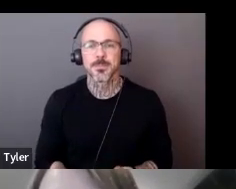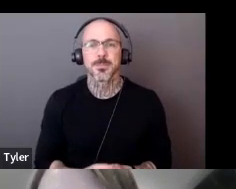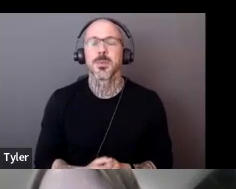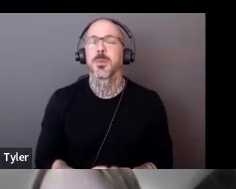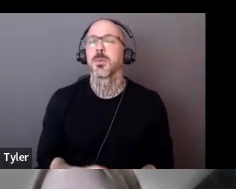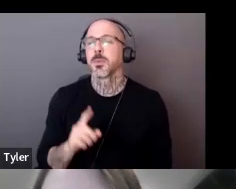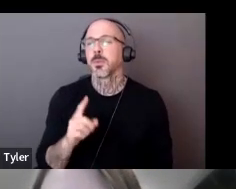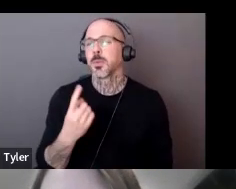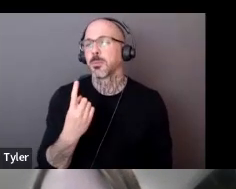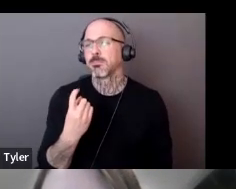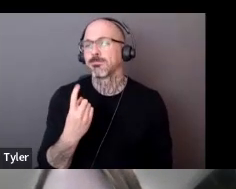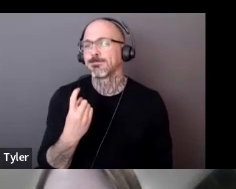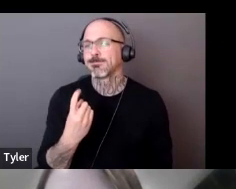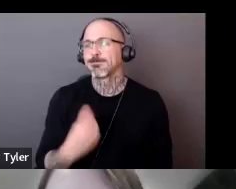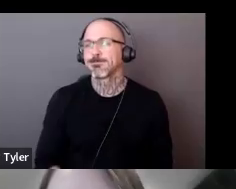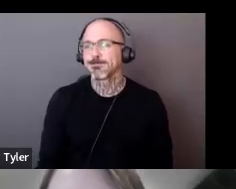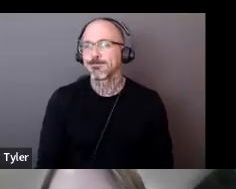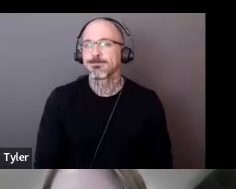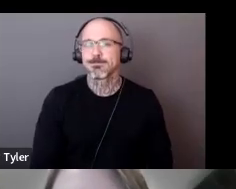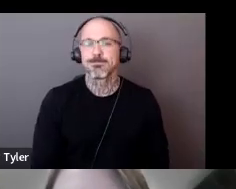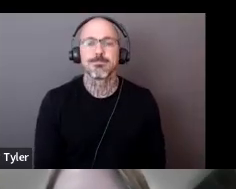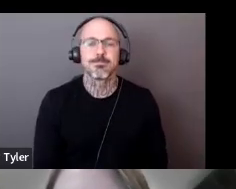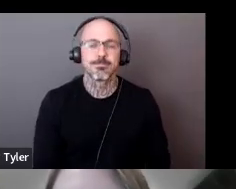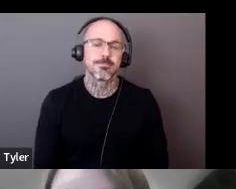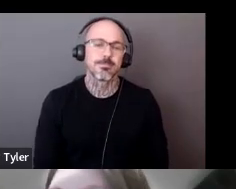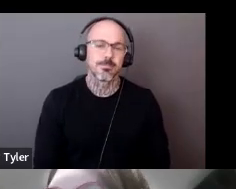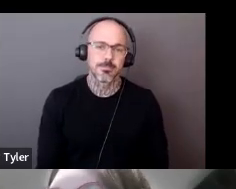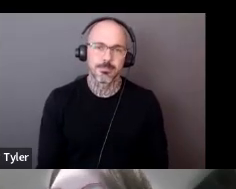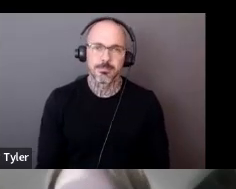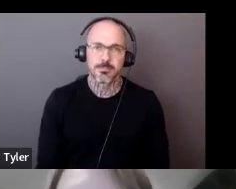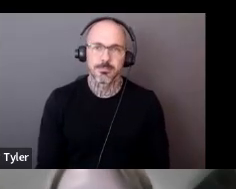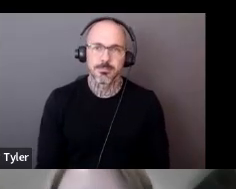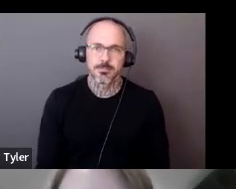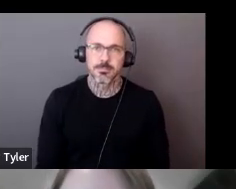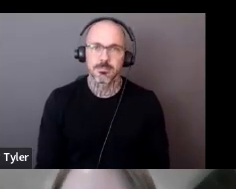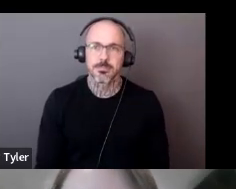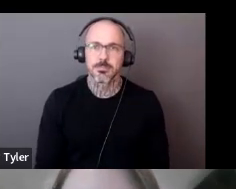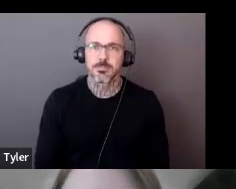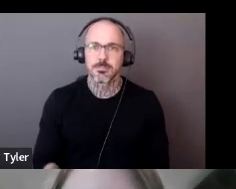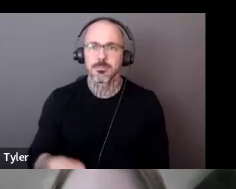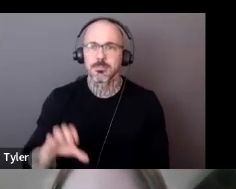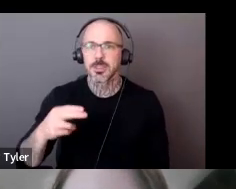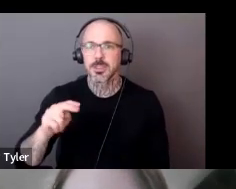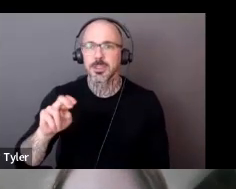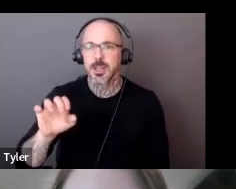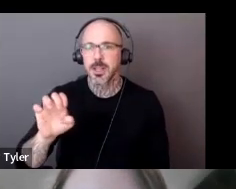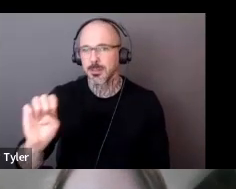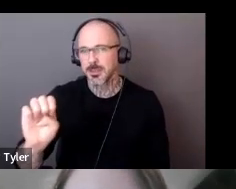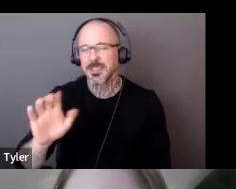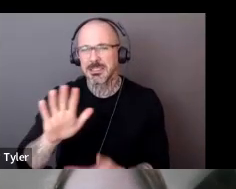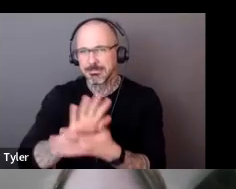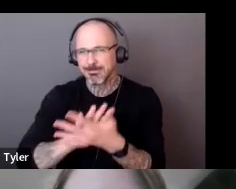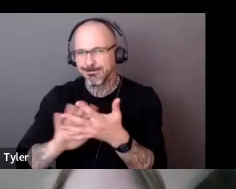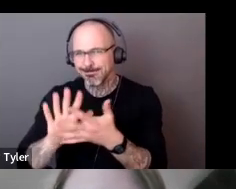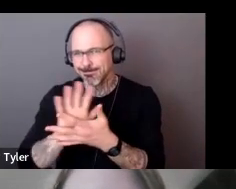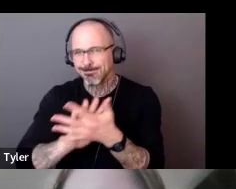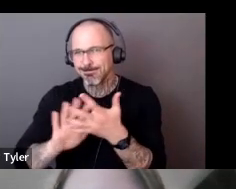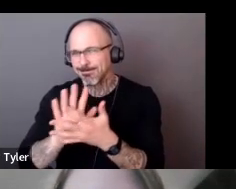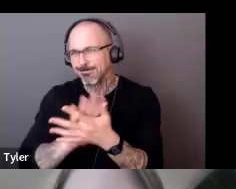more question, I think, and then we will end our event. your